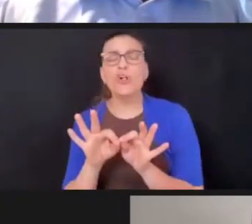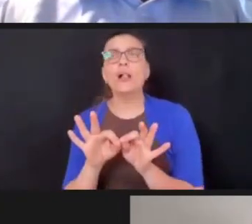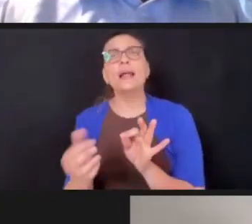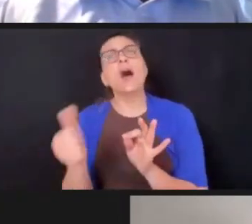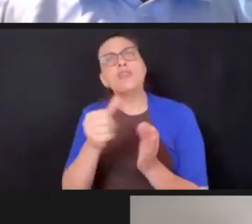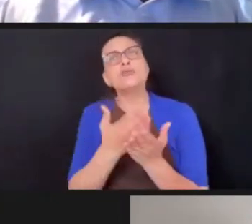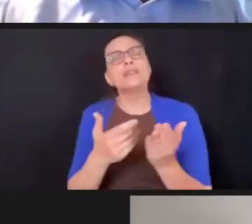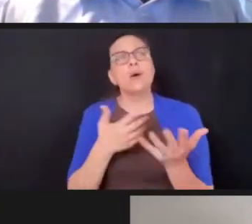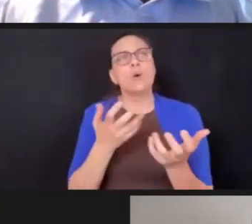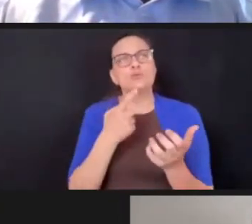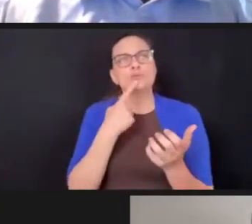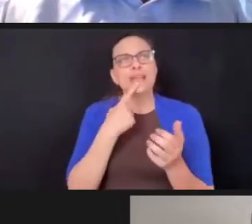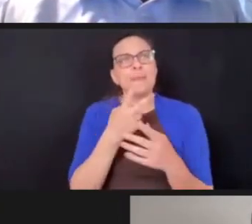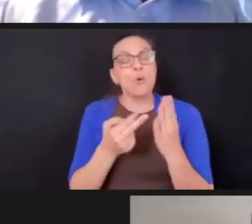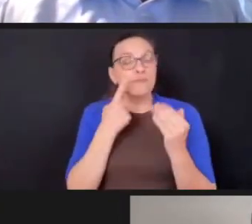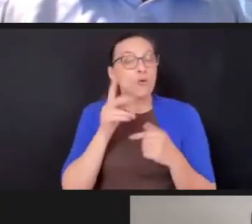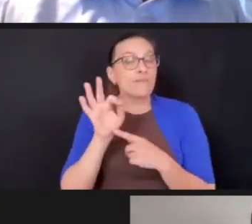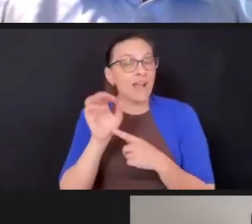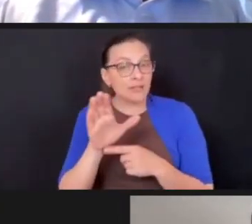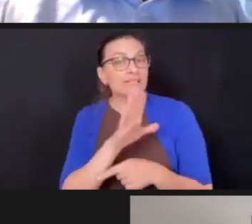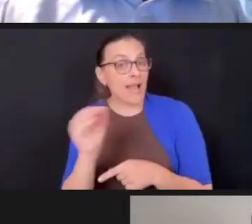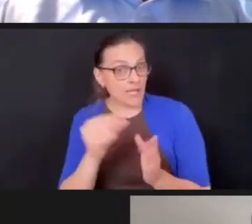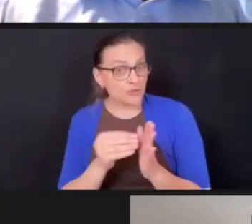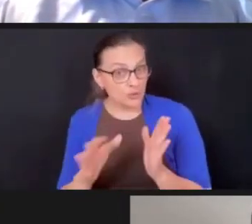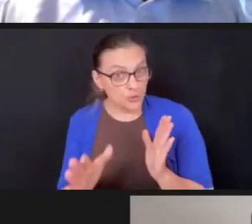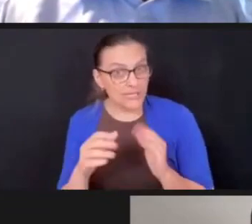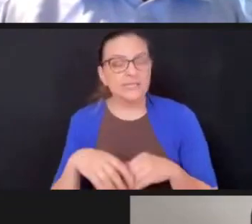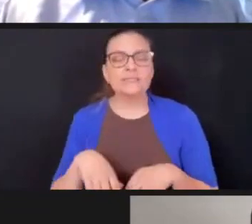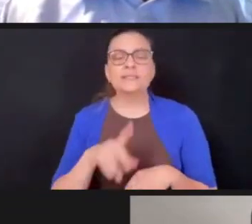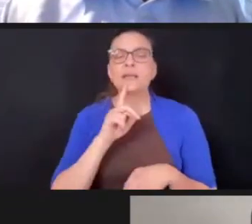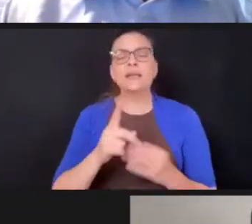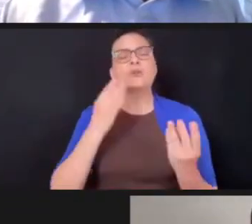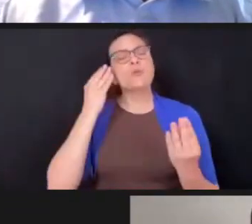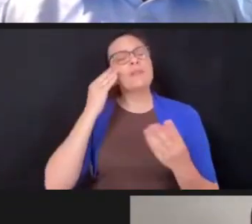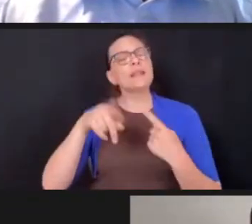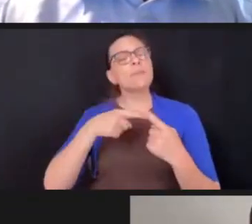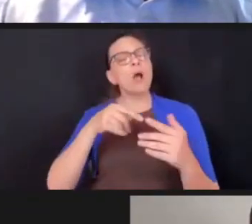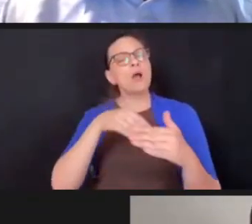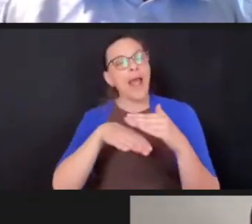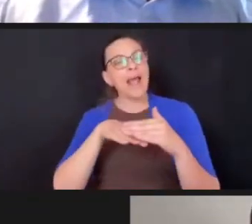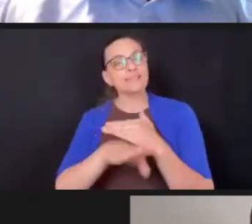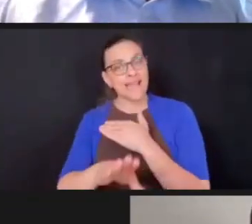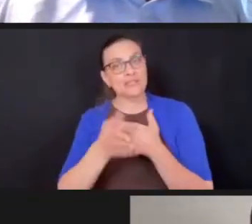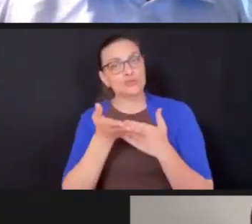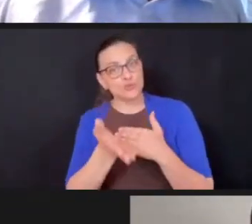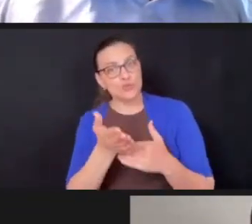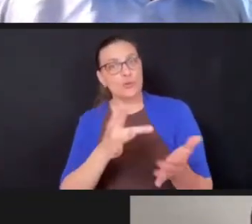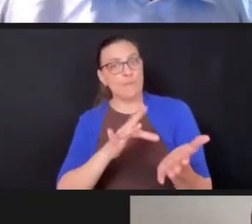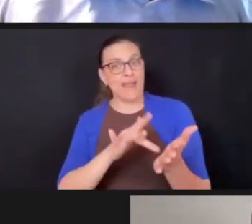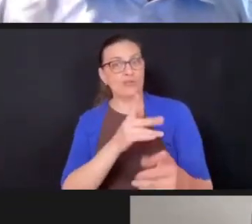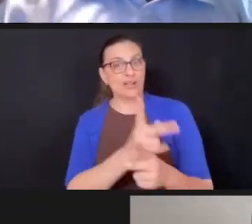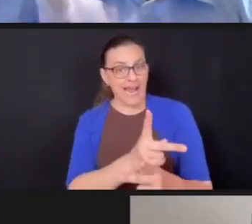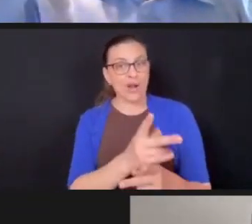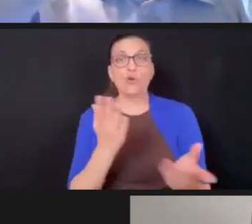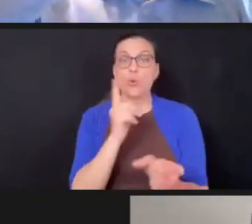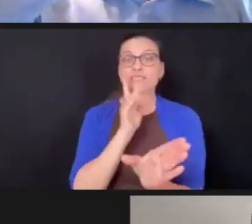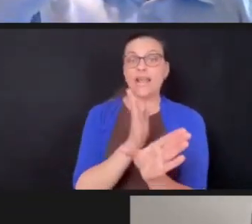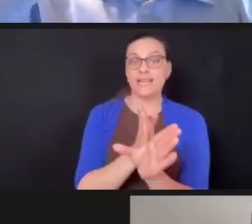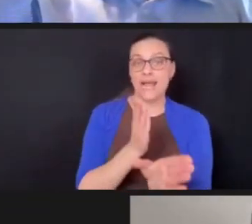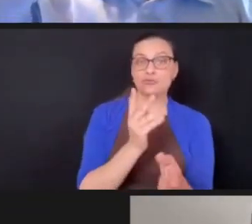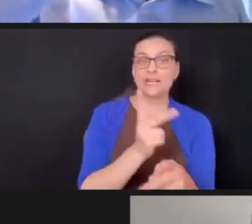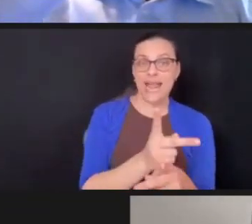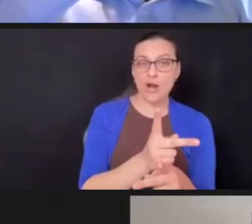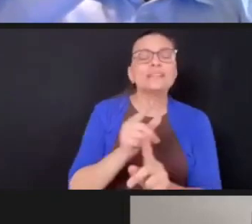students, is thinking about access to medical care or psychiatric care, especially